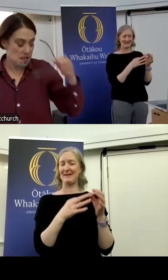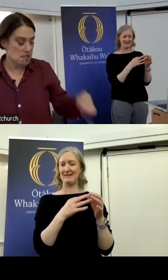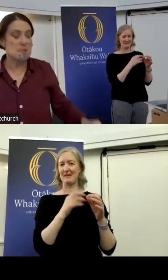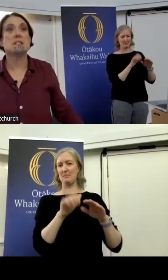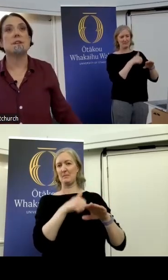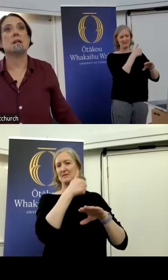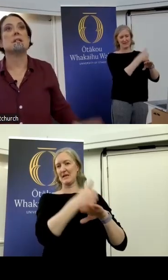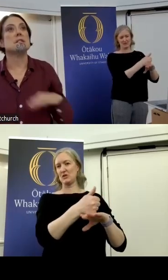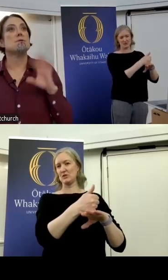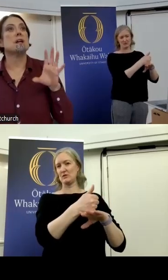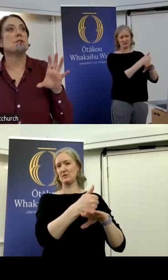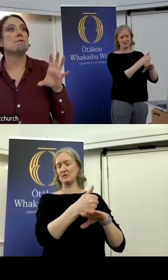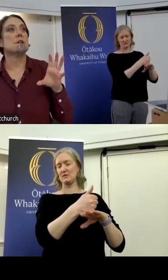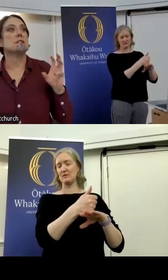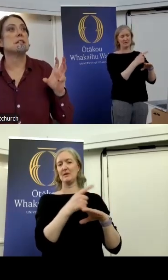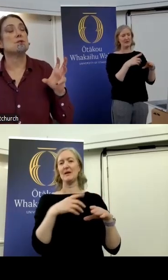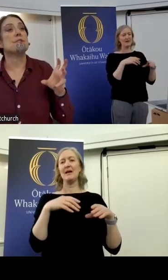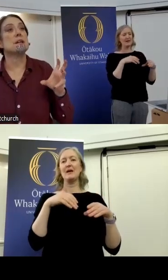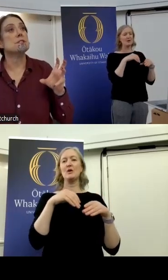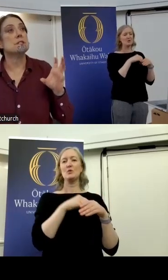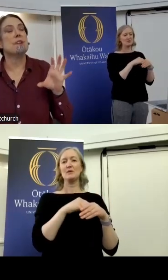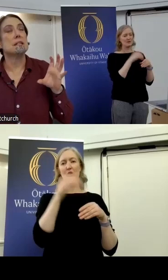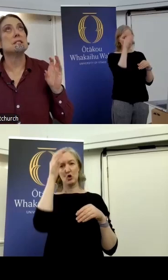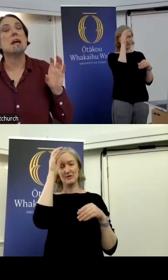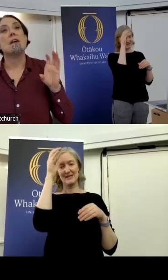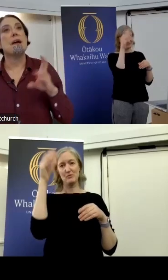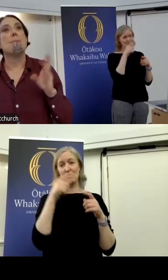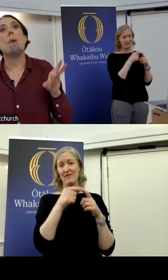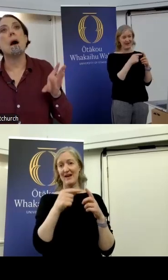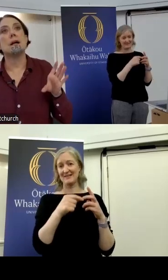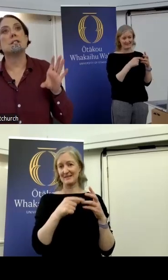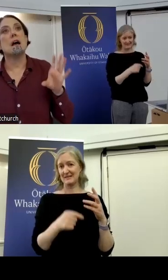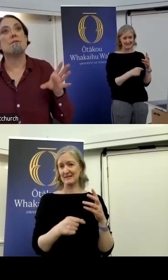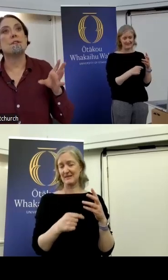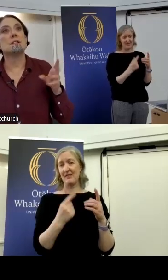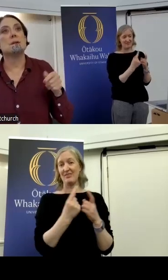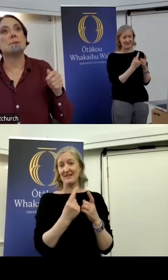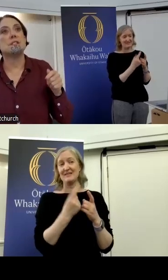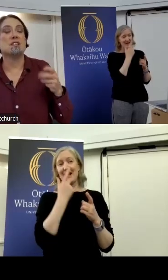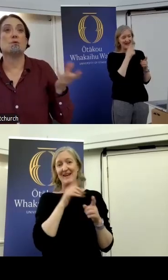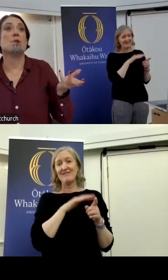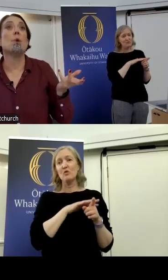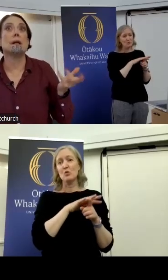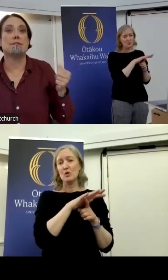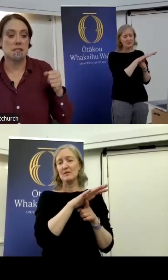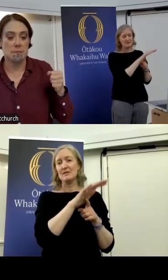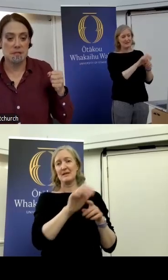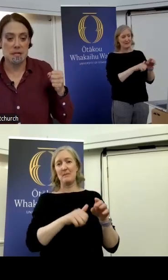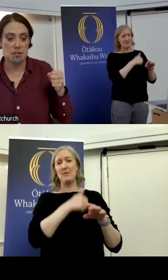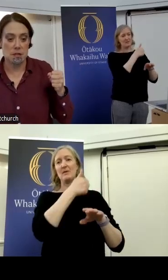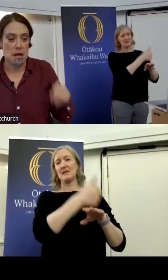includes specific consideration of the contextual factors that might affect implementation or that will